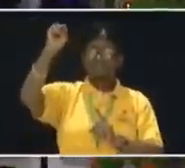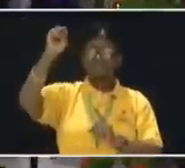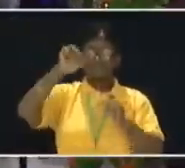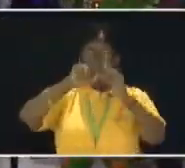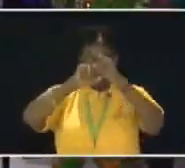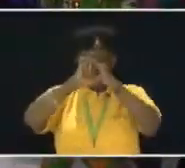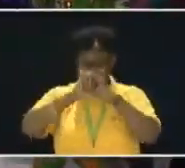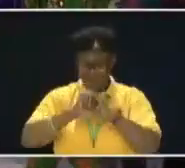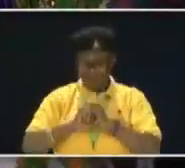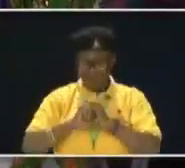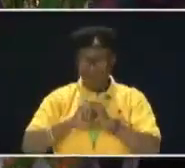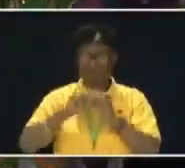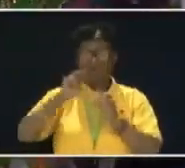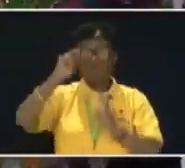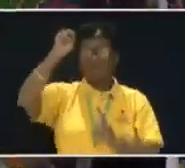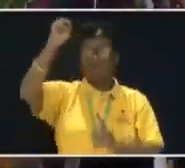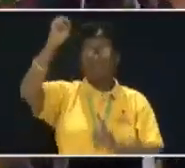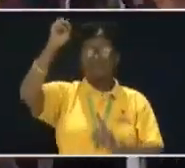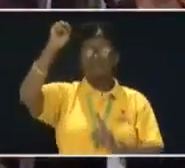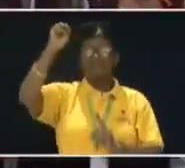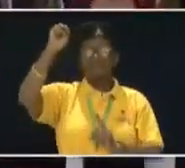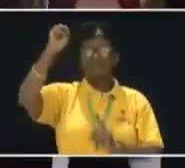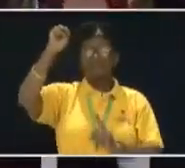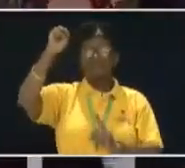Adore him.